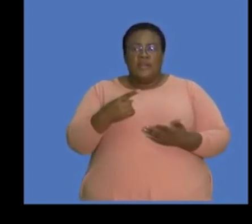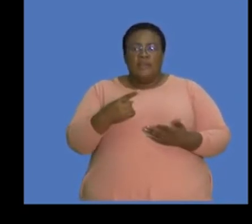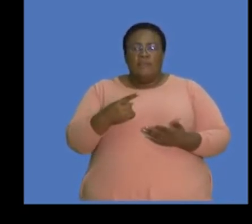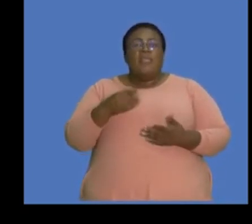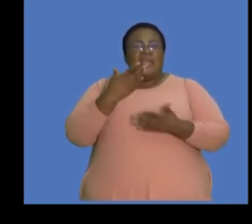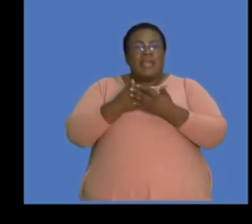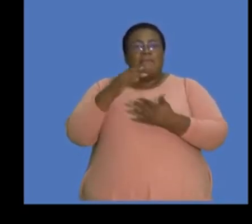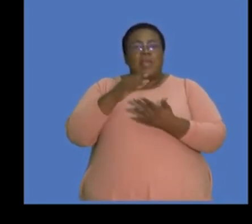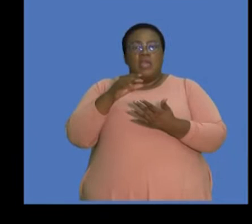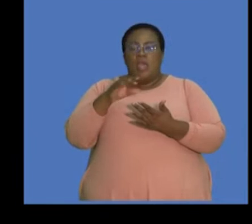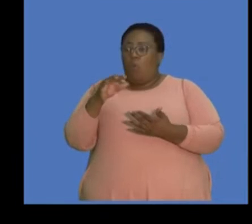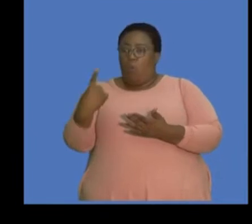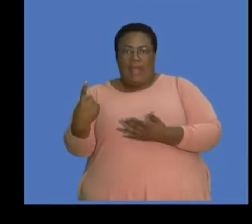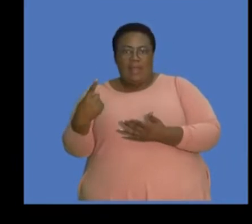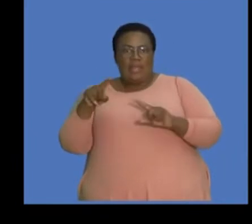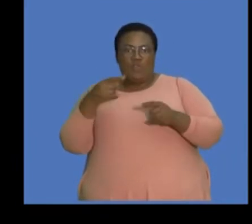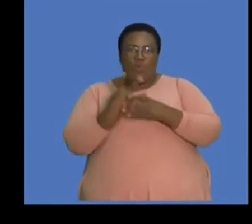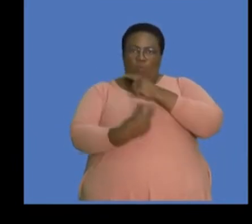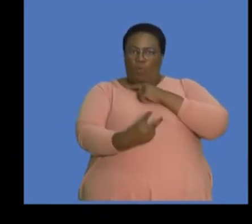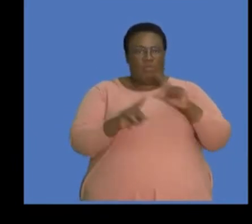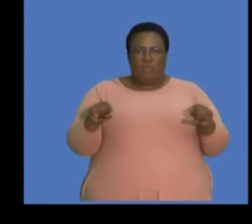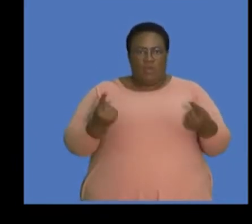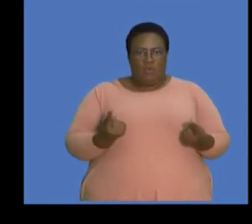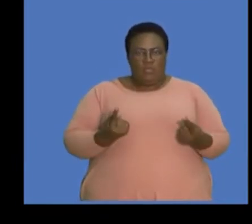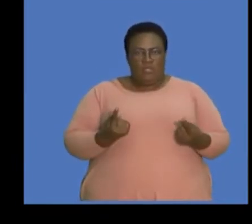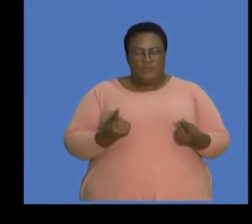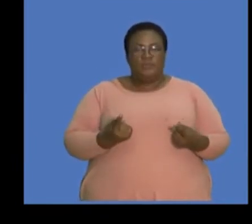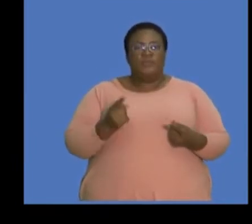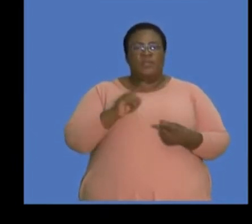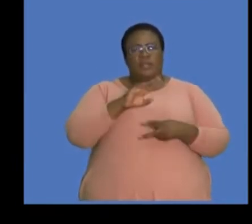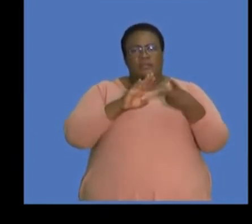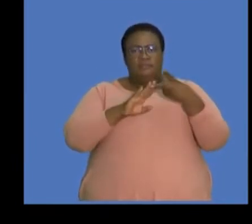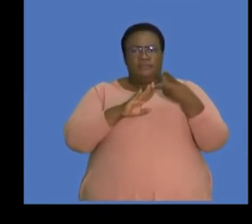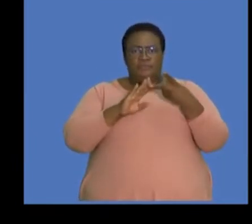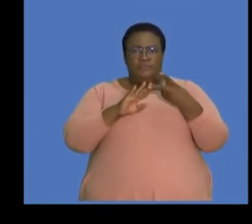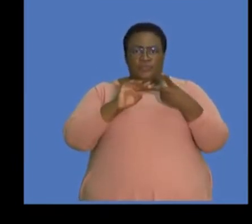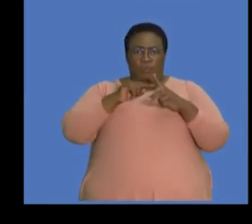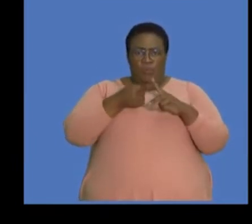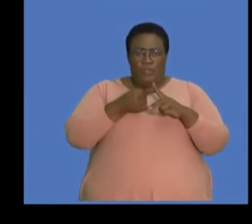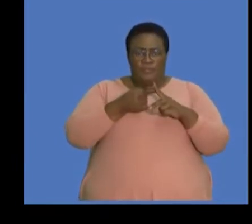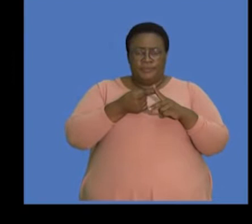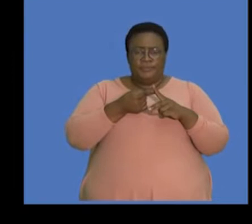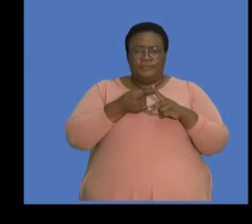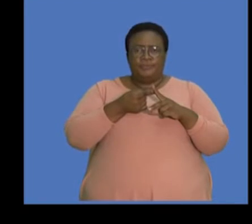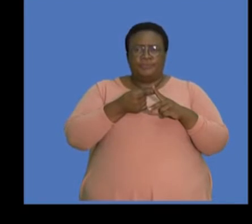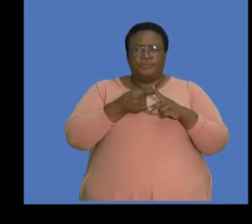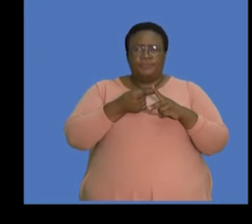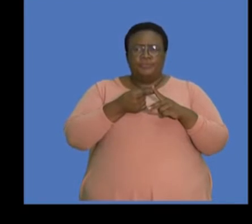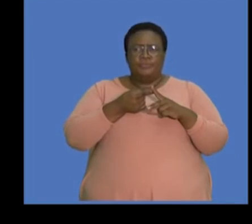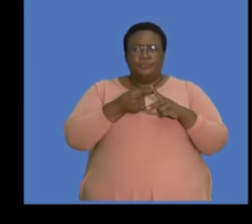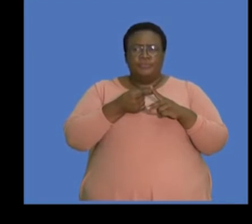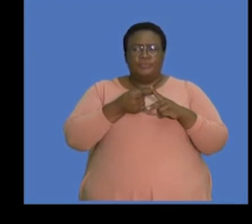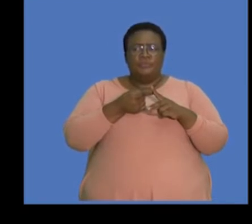be one of the two, not both. Okay, and then the second point for our thought for the day is what determines